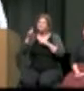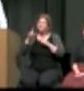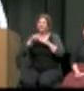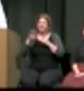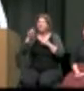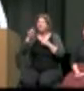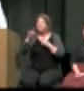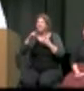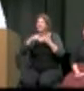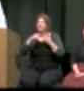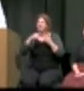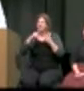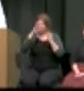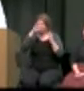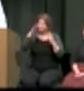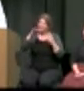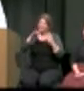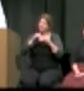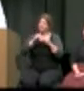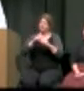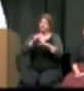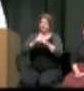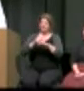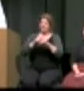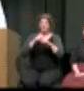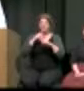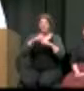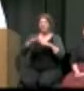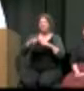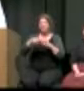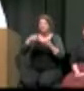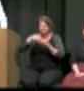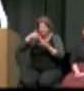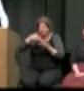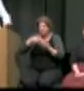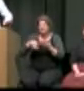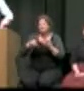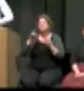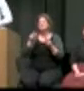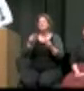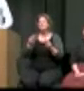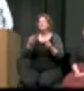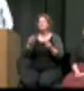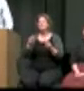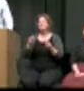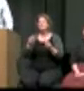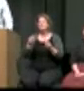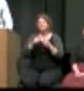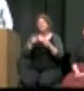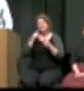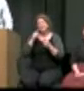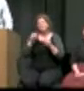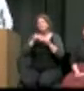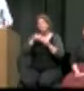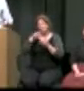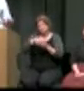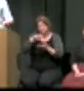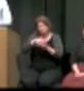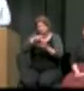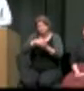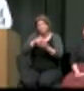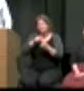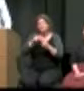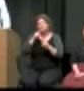clay material that may be a little more solid. It's pretty soft sediment. So just adjusting the dredge prism to make sure that bulkhead